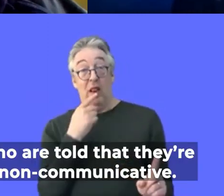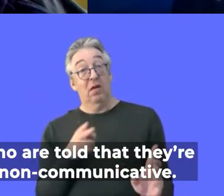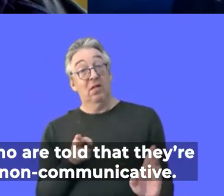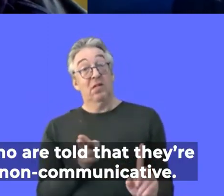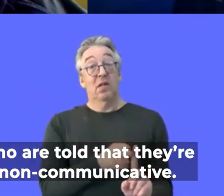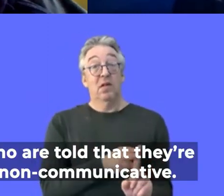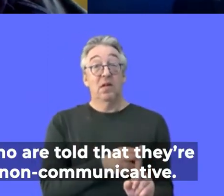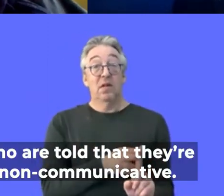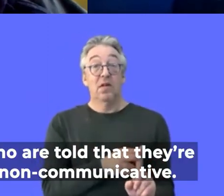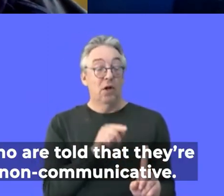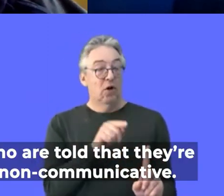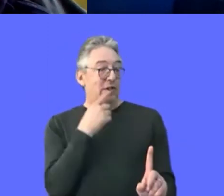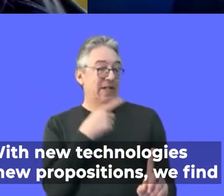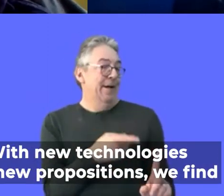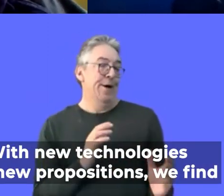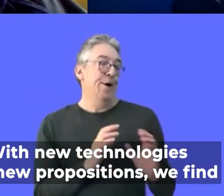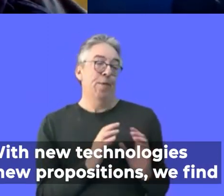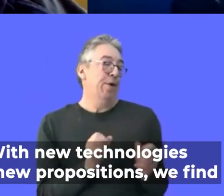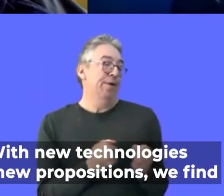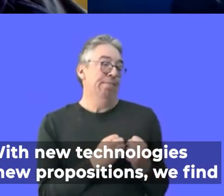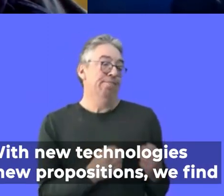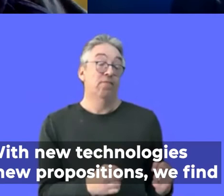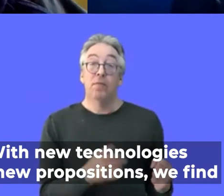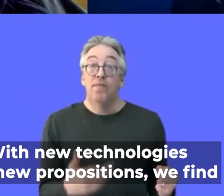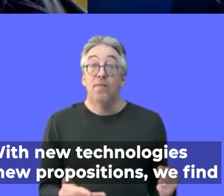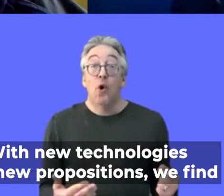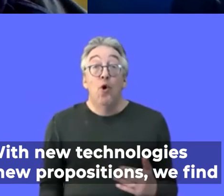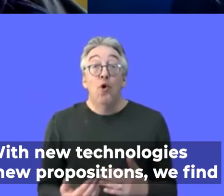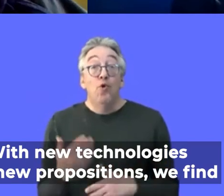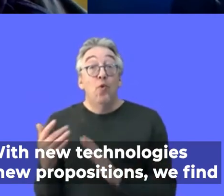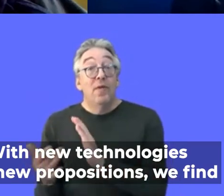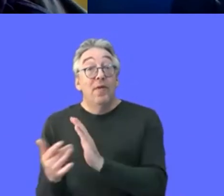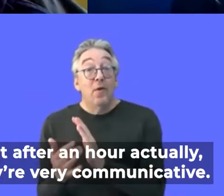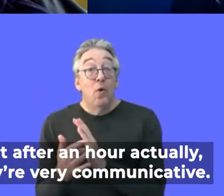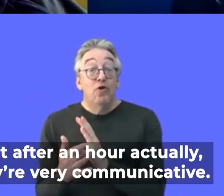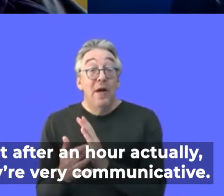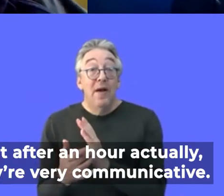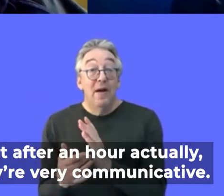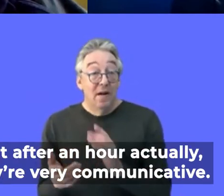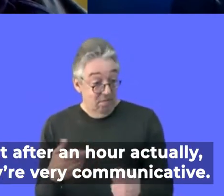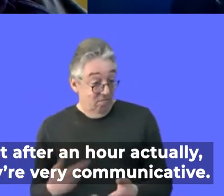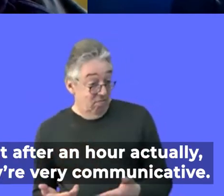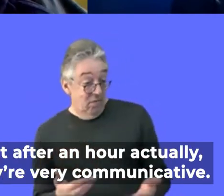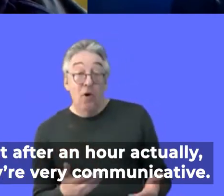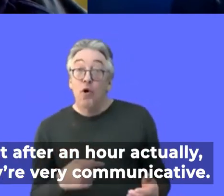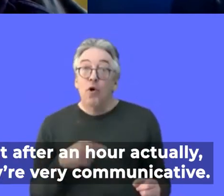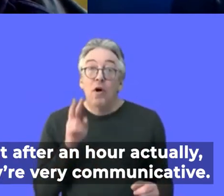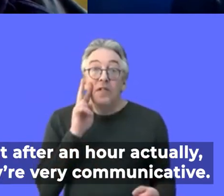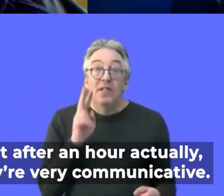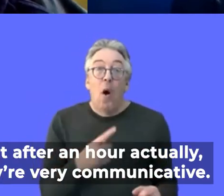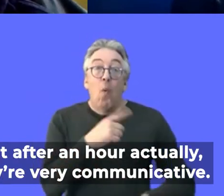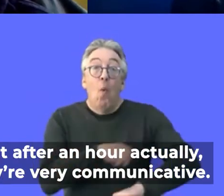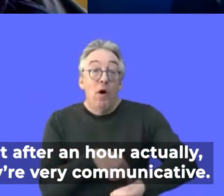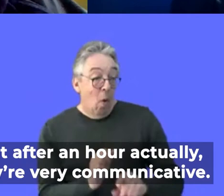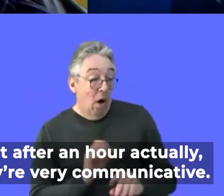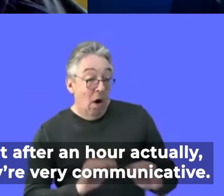who are told that they're non-communicative, with new technologies and new propositions, we find that after an hour,